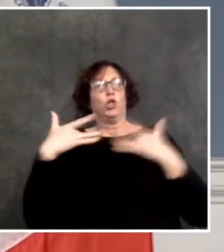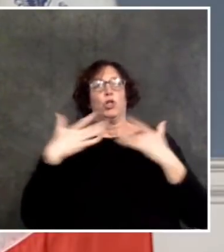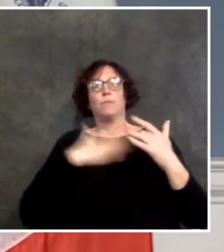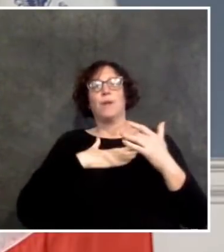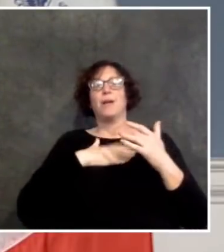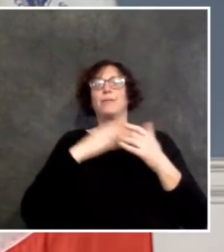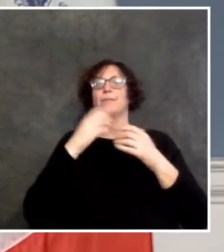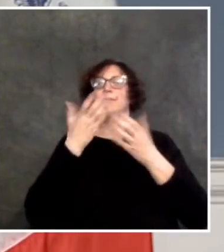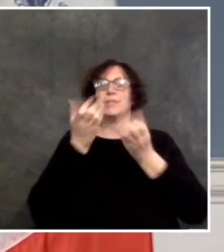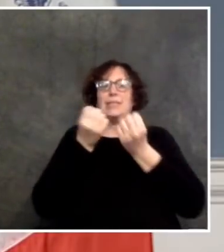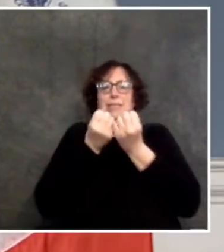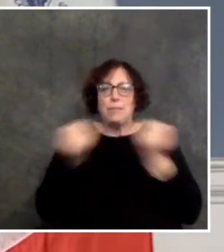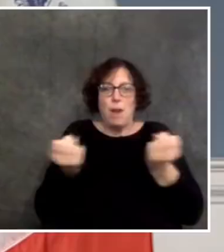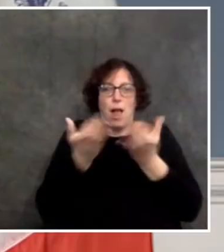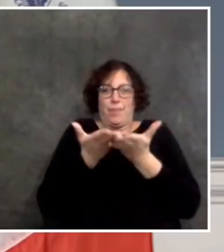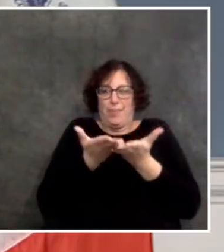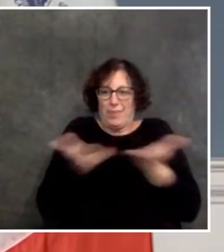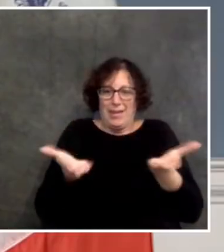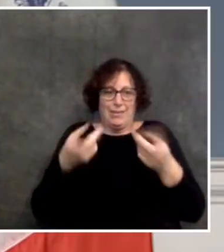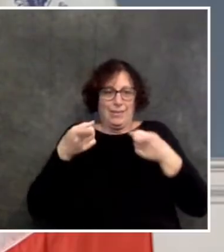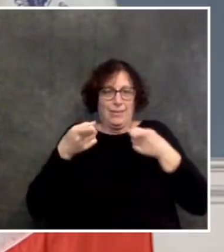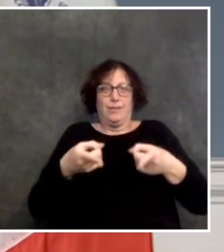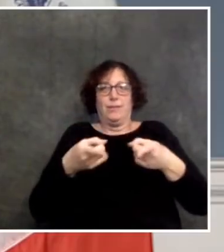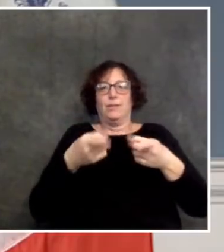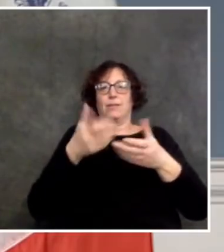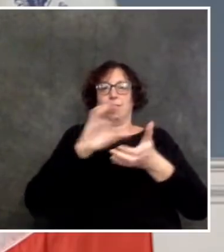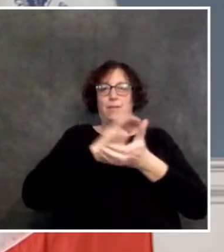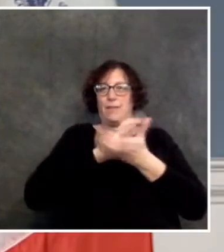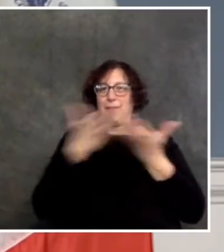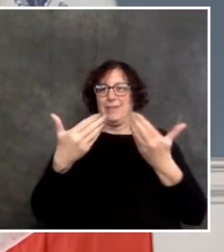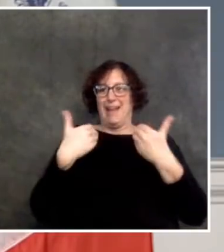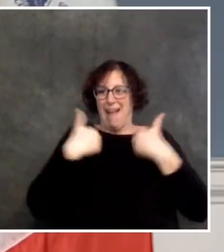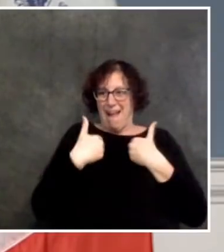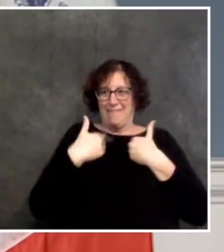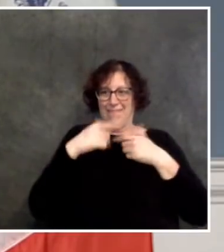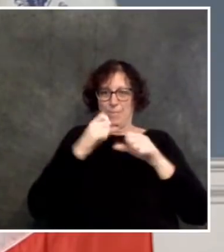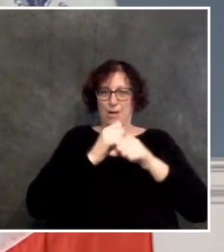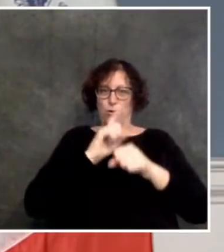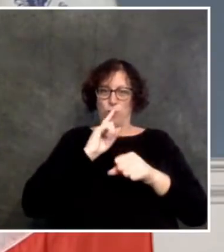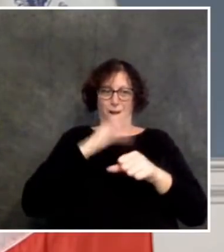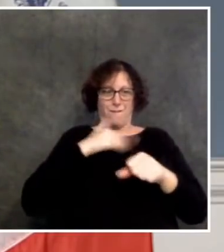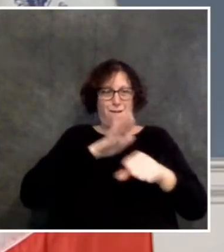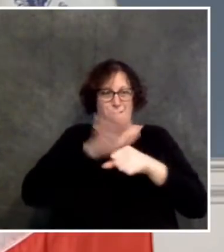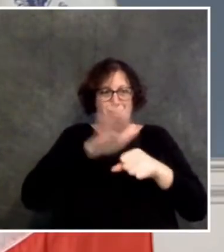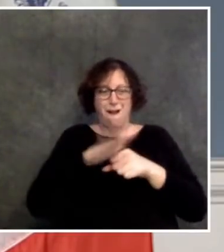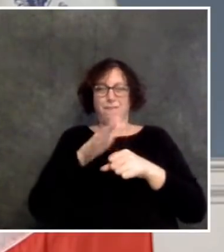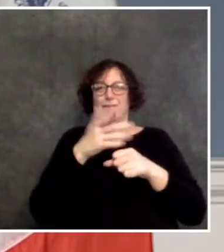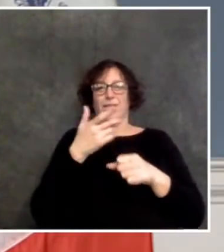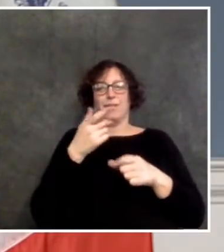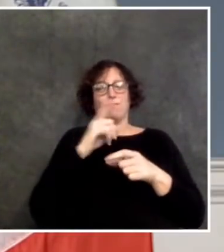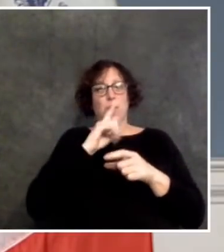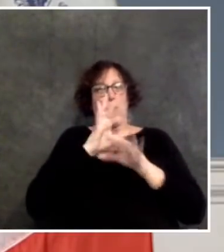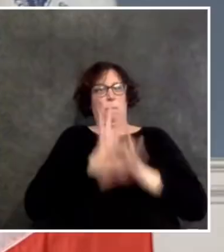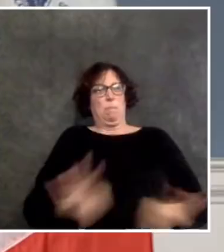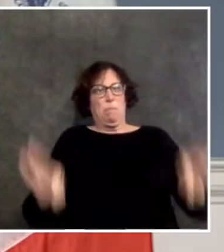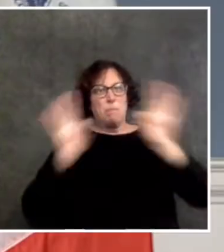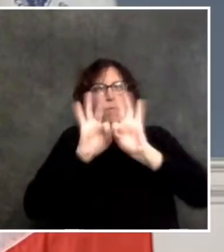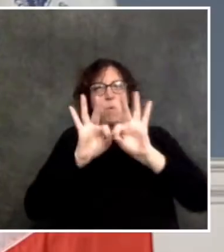Yoav, you've watched the work of government for a long time. This was really a big factor as well. We've been fighting for those